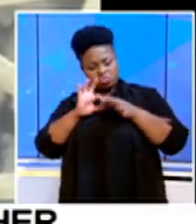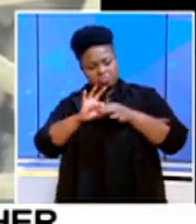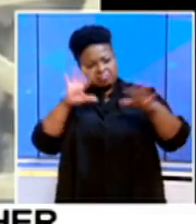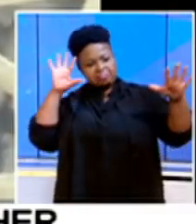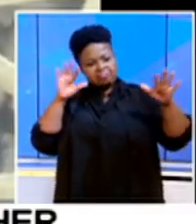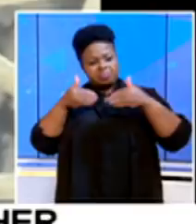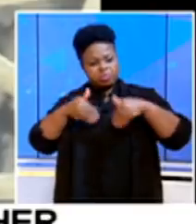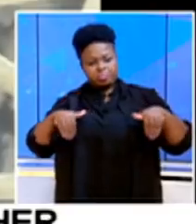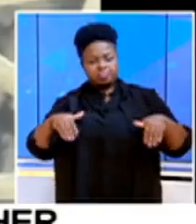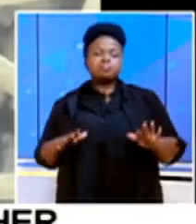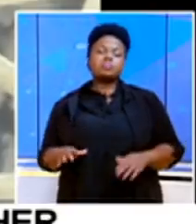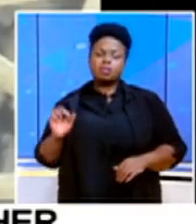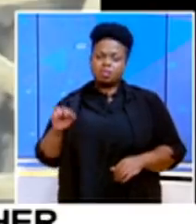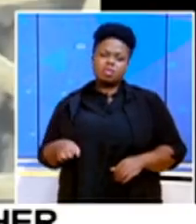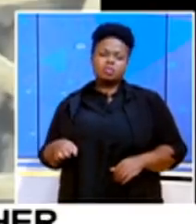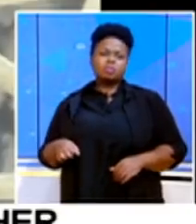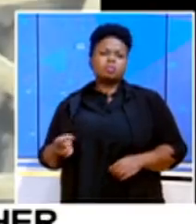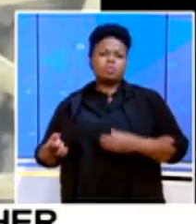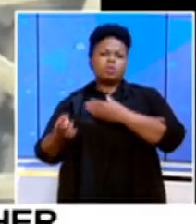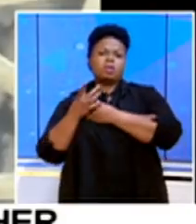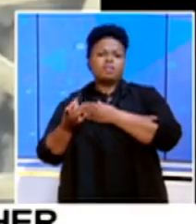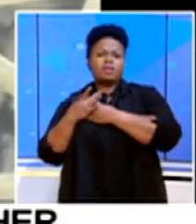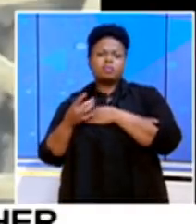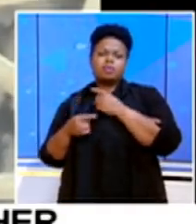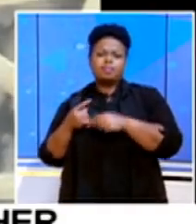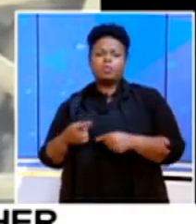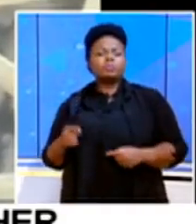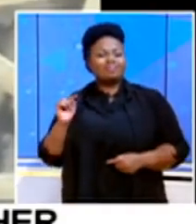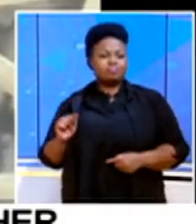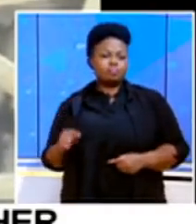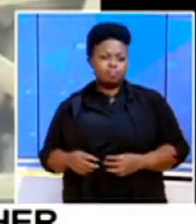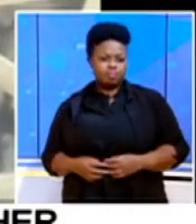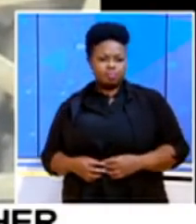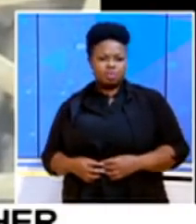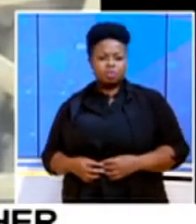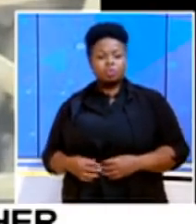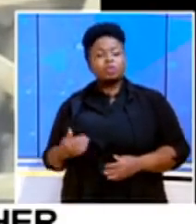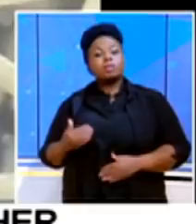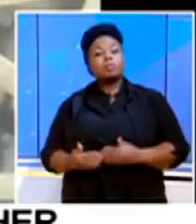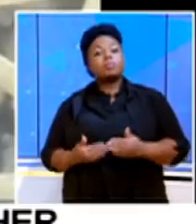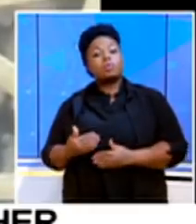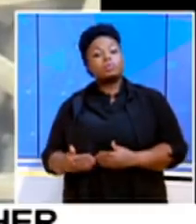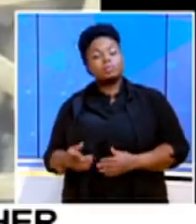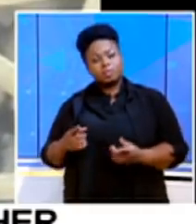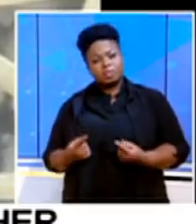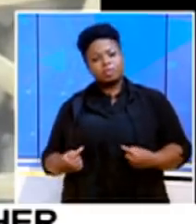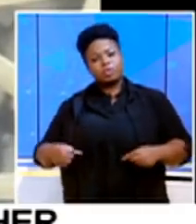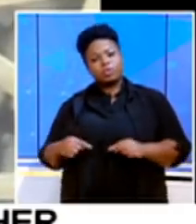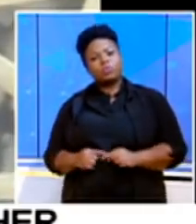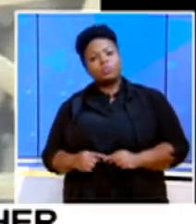dissociate. We are also advised about such as well. So the process that we